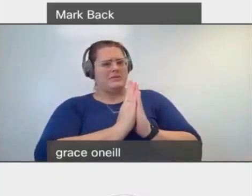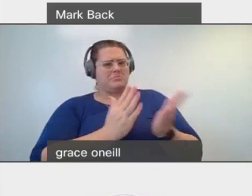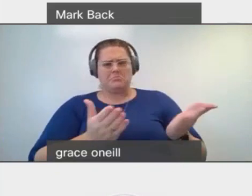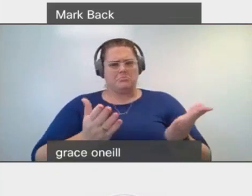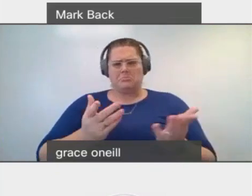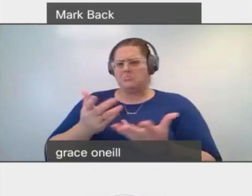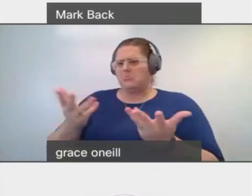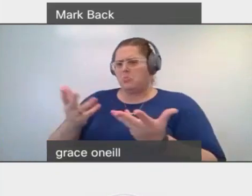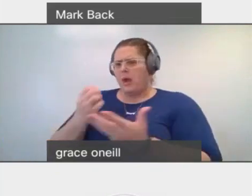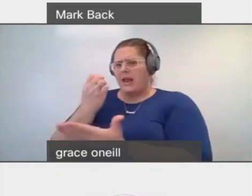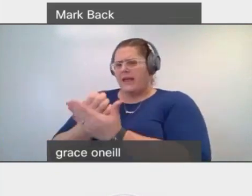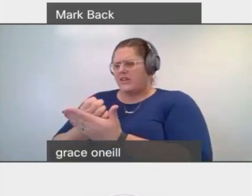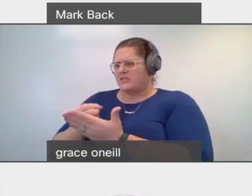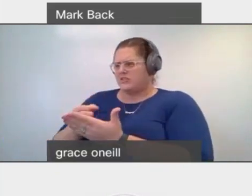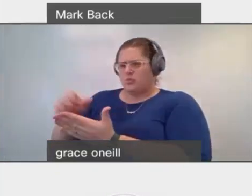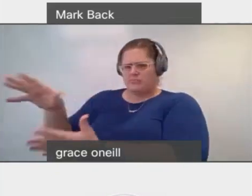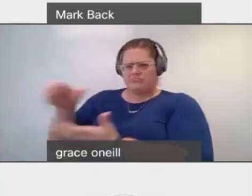letter?